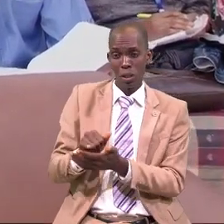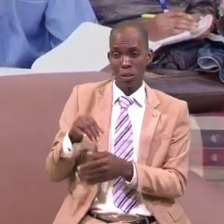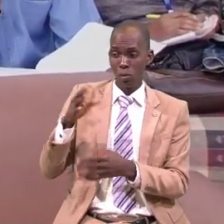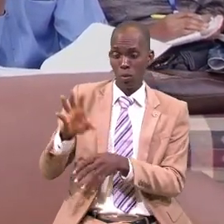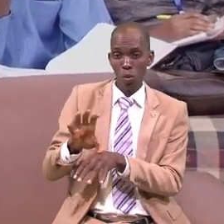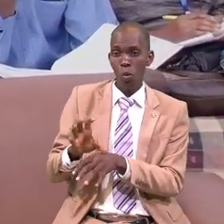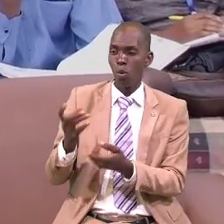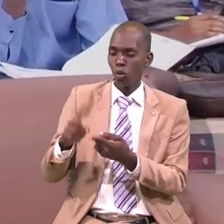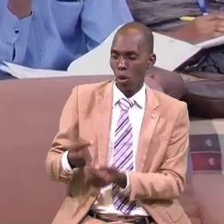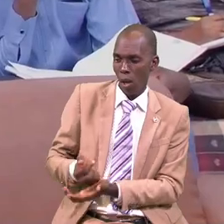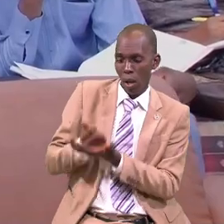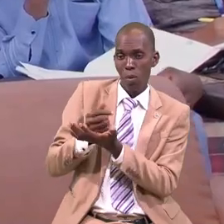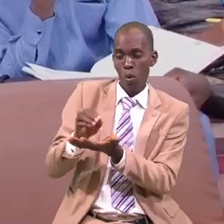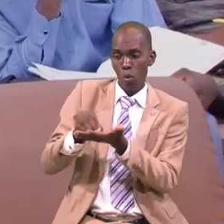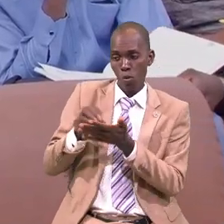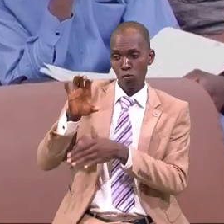people to heaven.